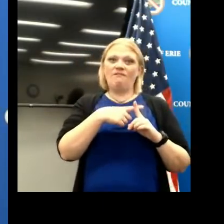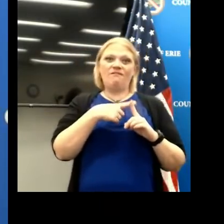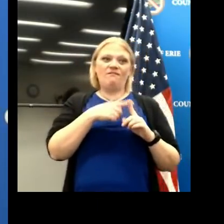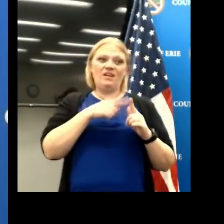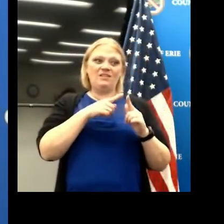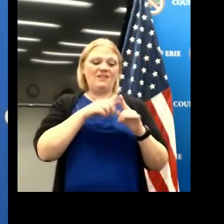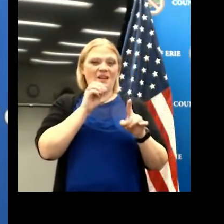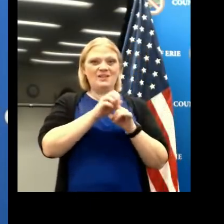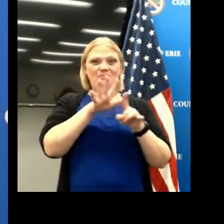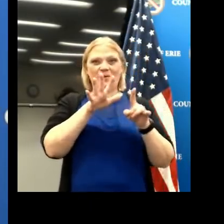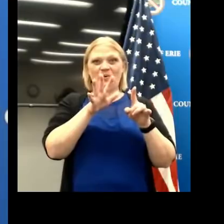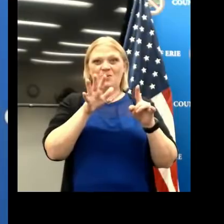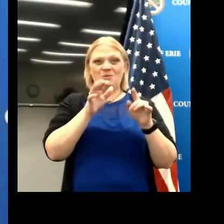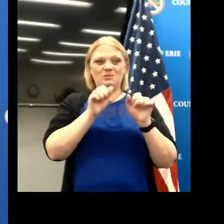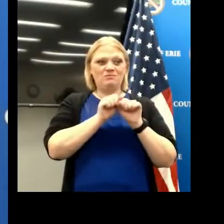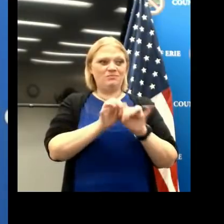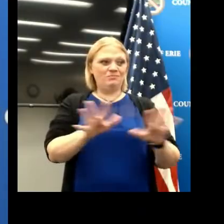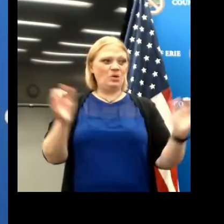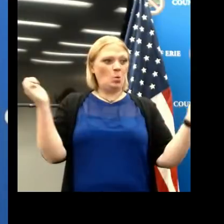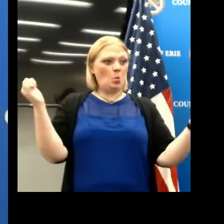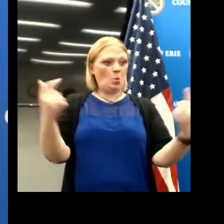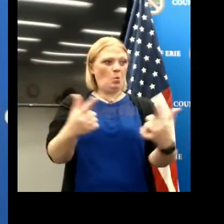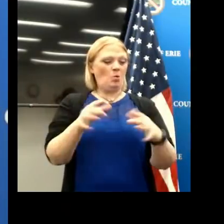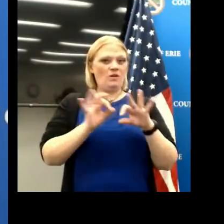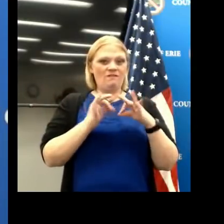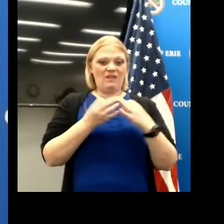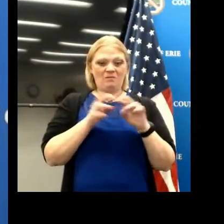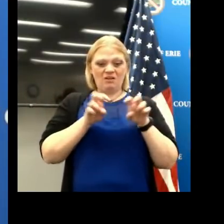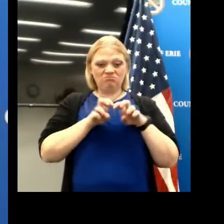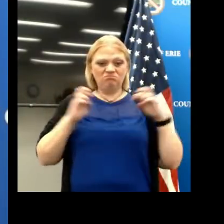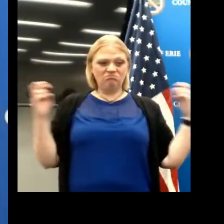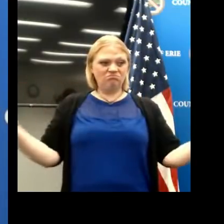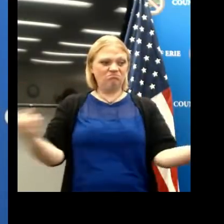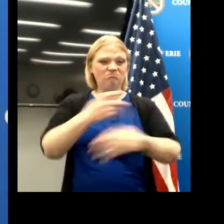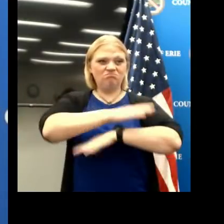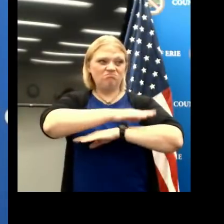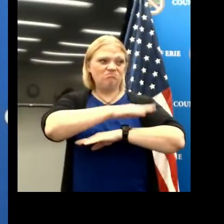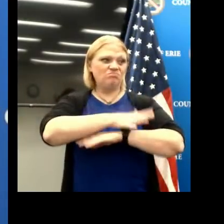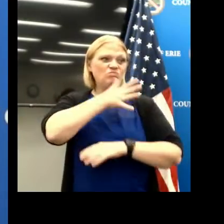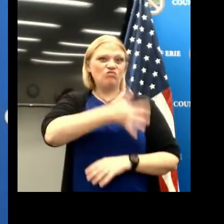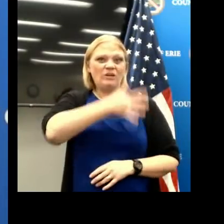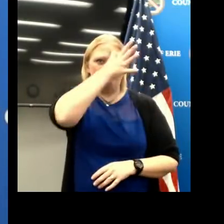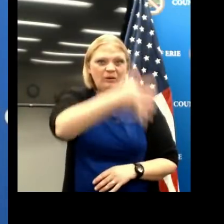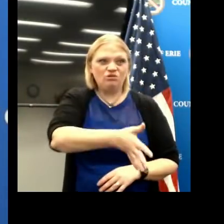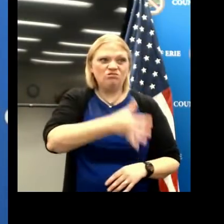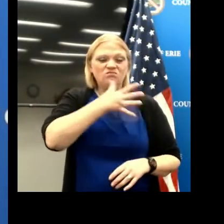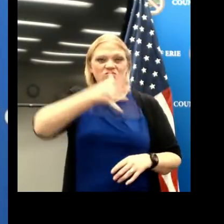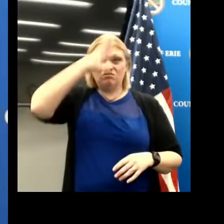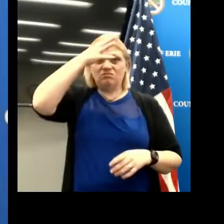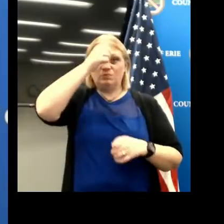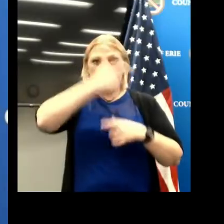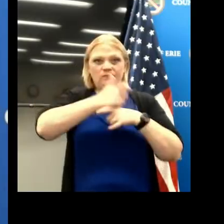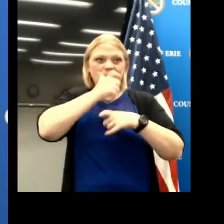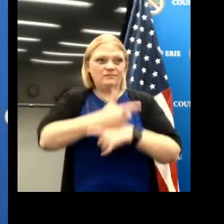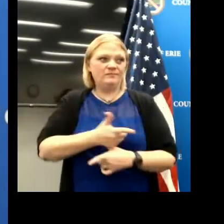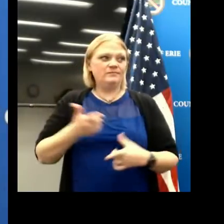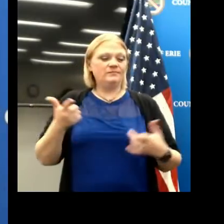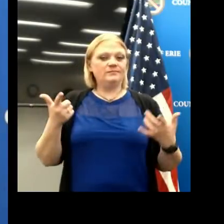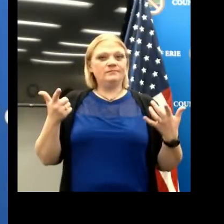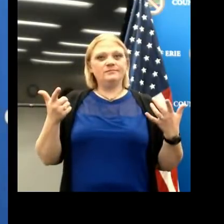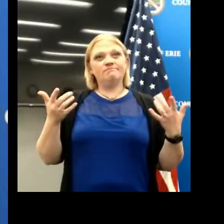exposed everybody else in the family, including grandparents, including parents, and including siblings that